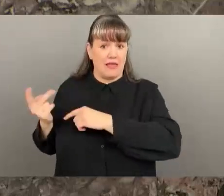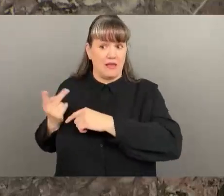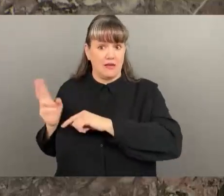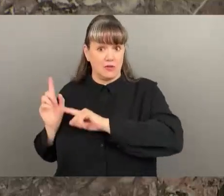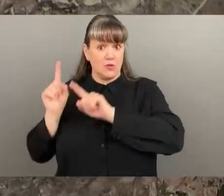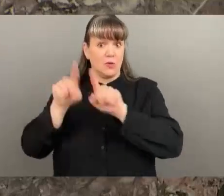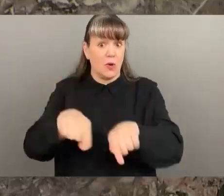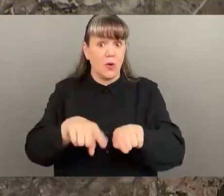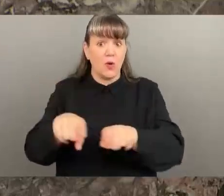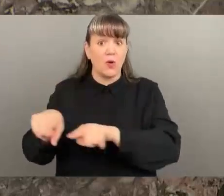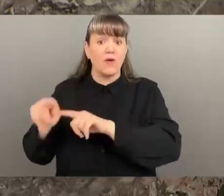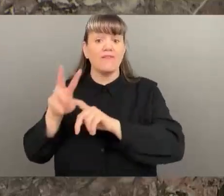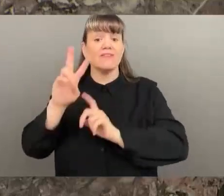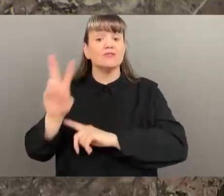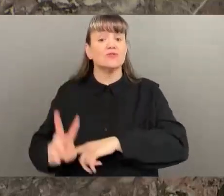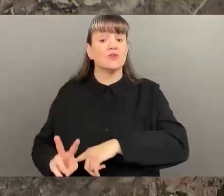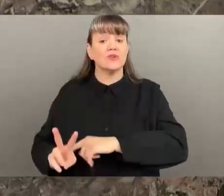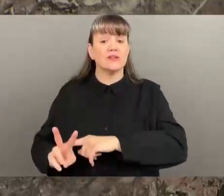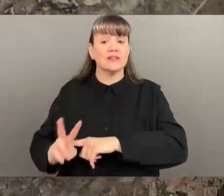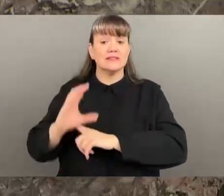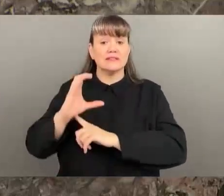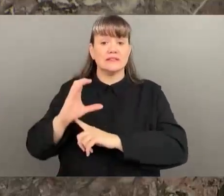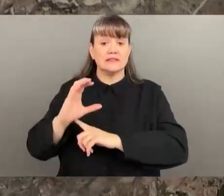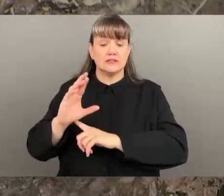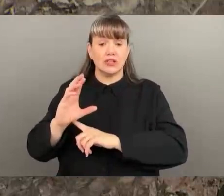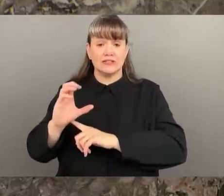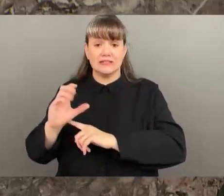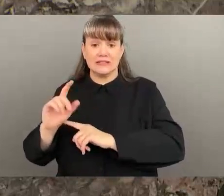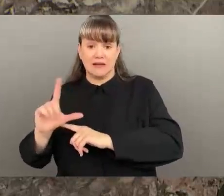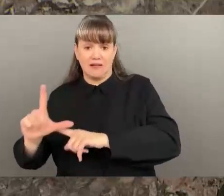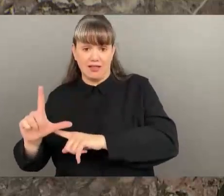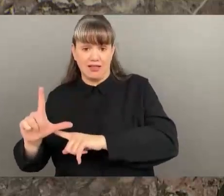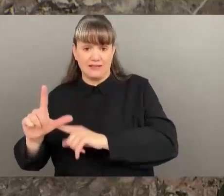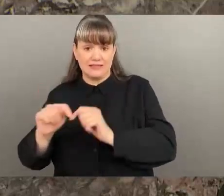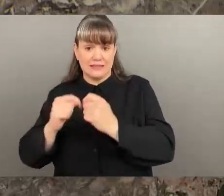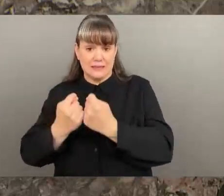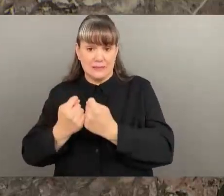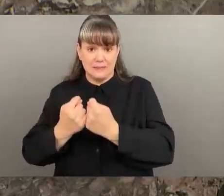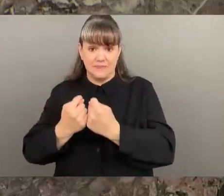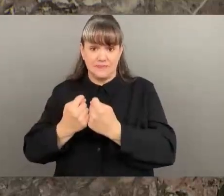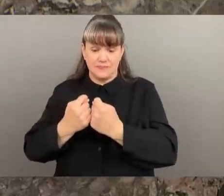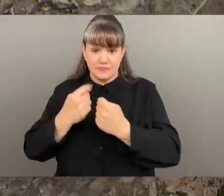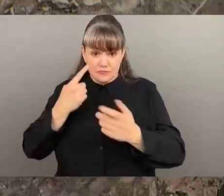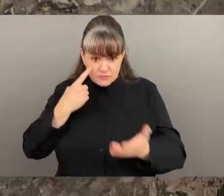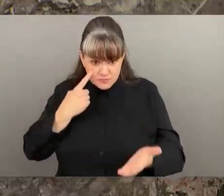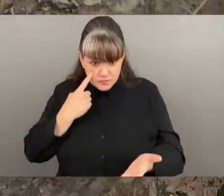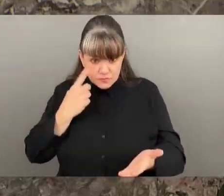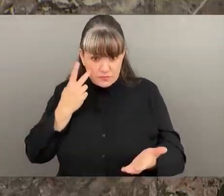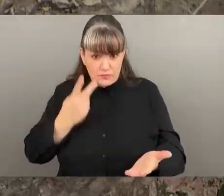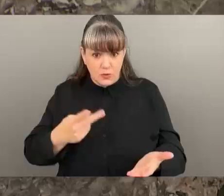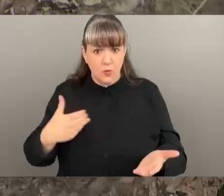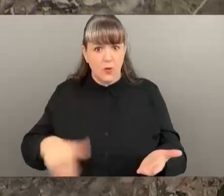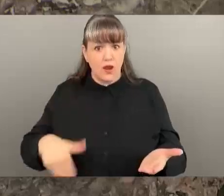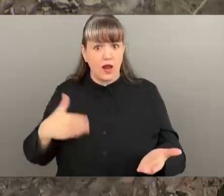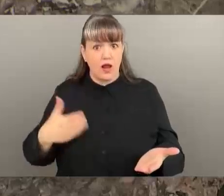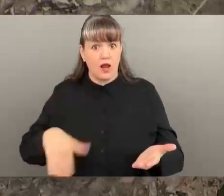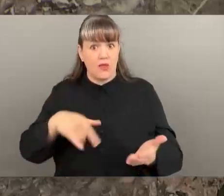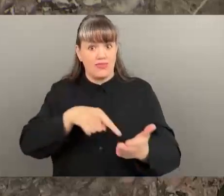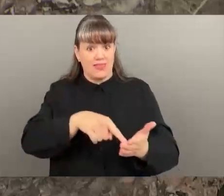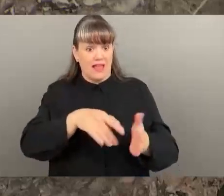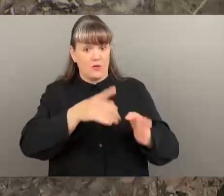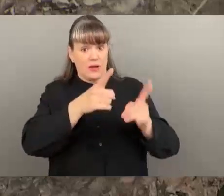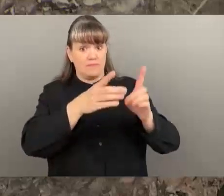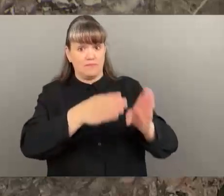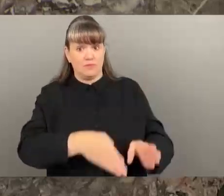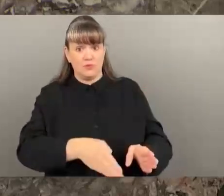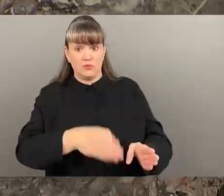witness firsthand, literally standing in the room surrounded by support workers who received a call and were able to